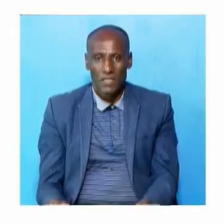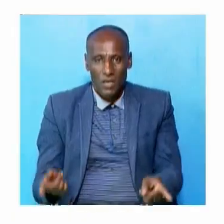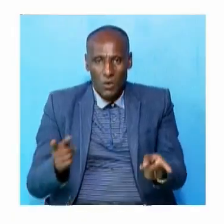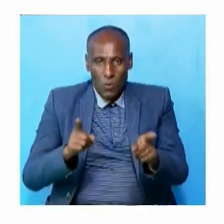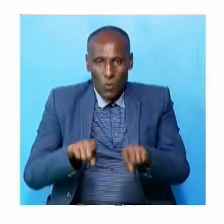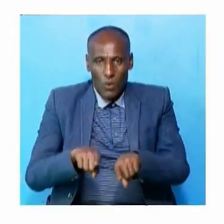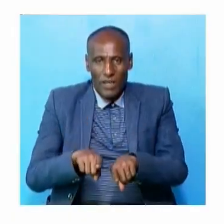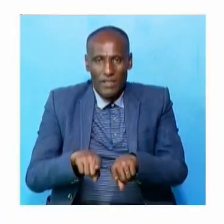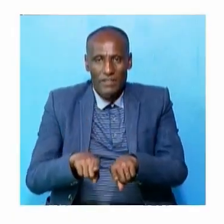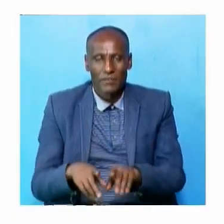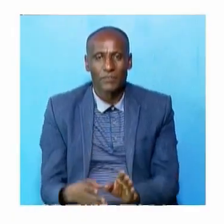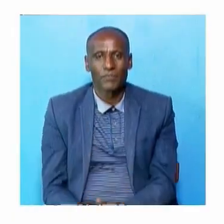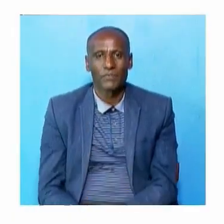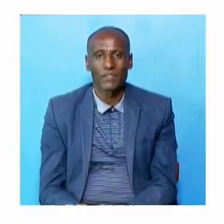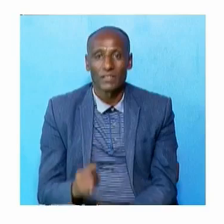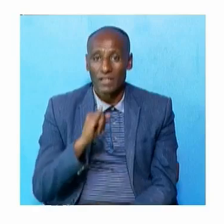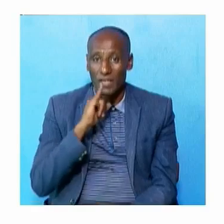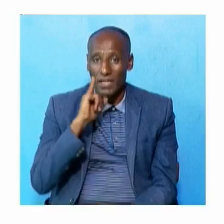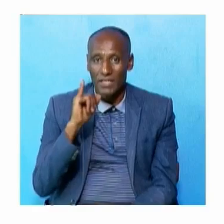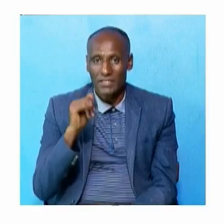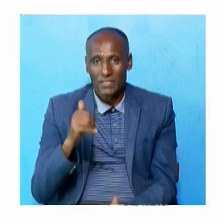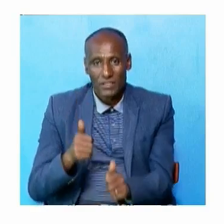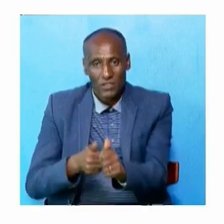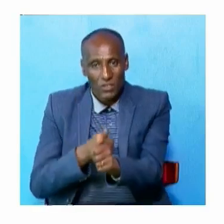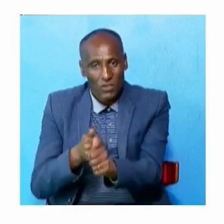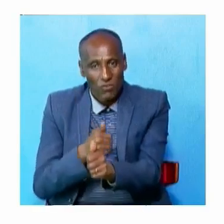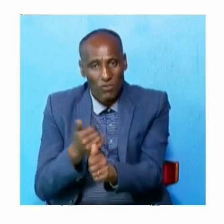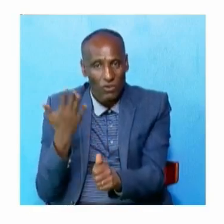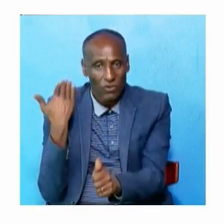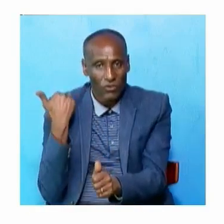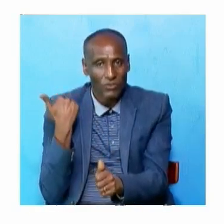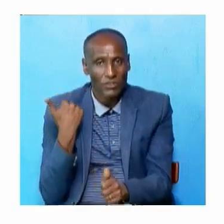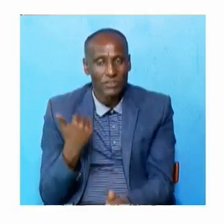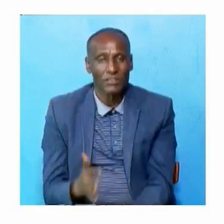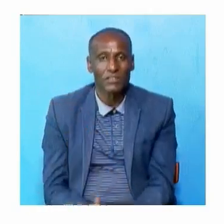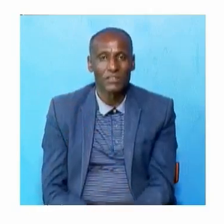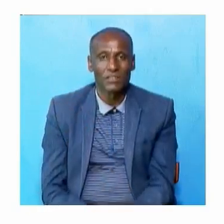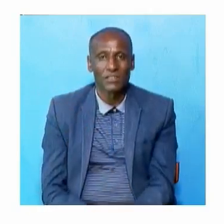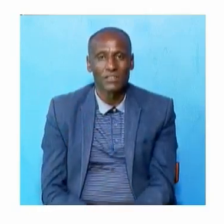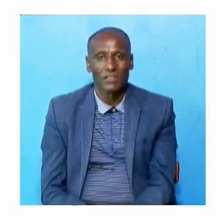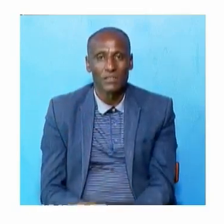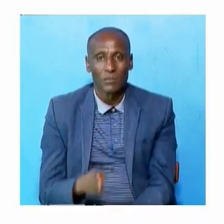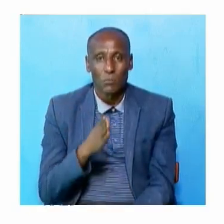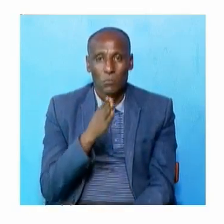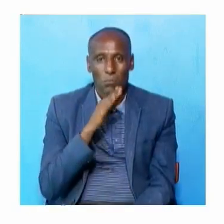when is followed